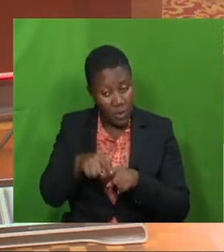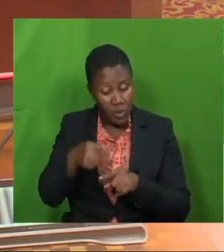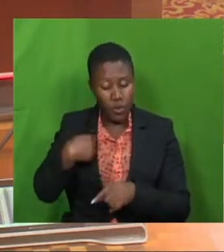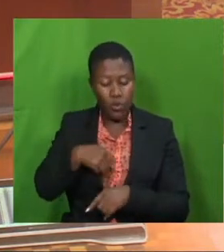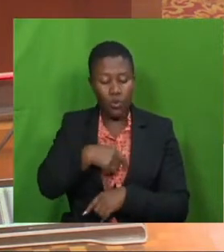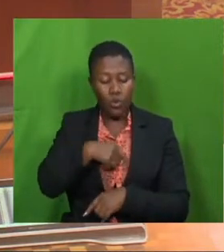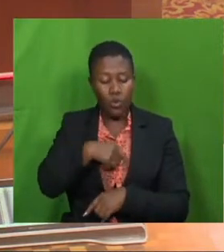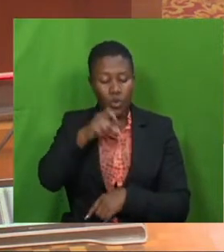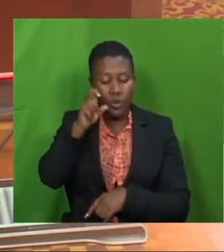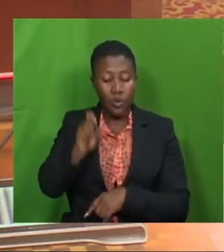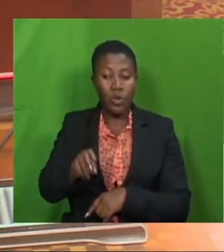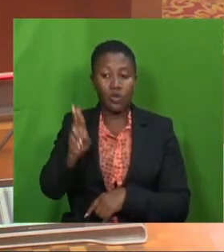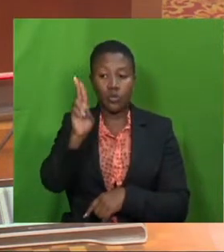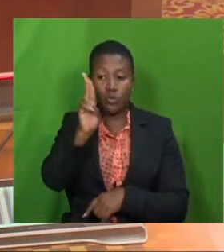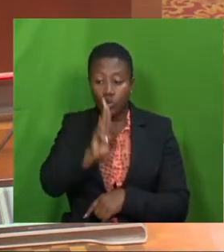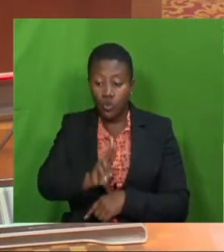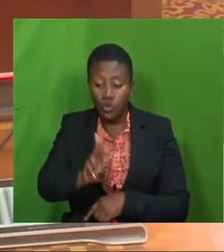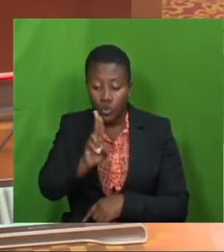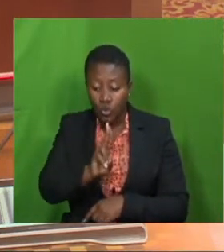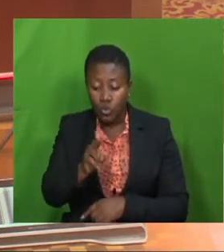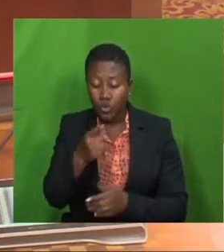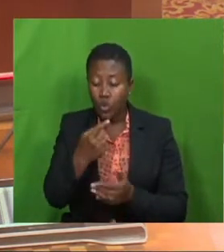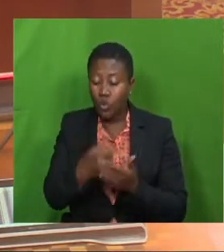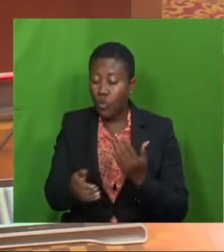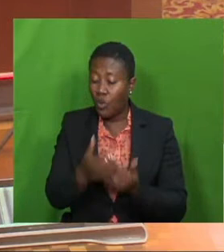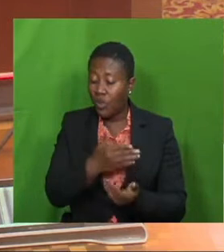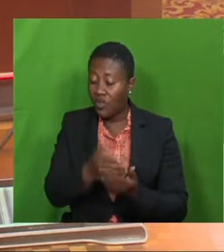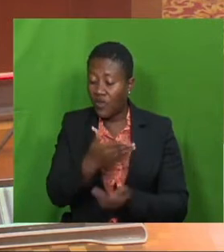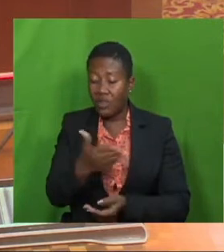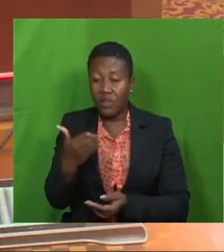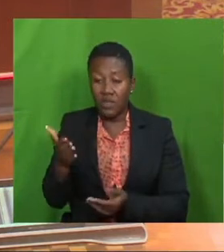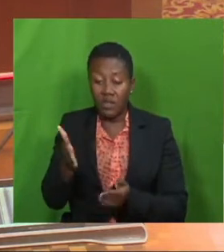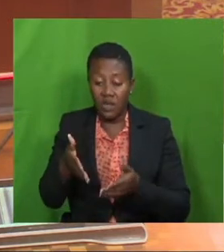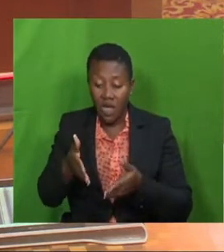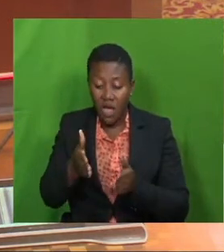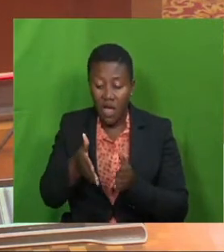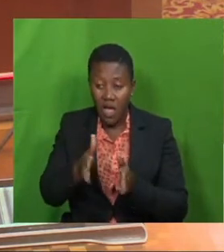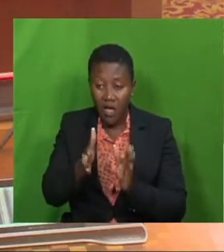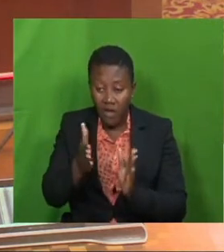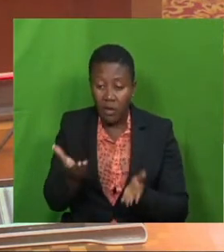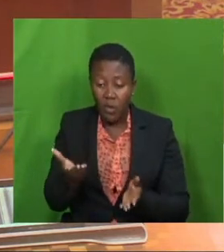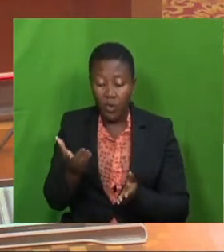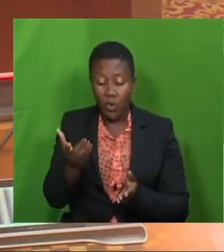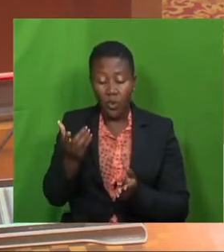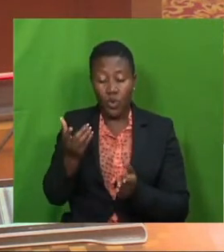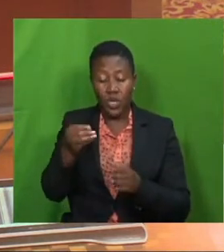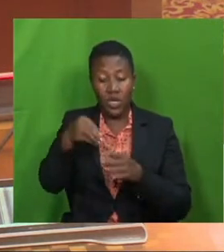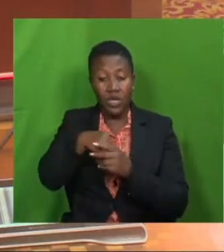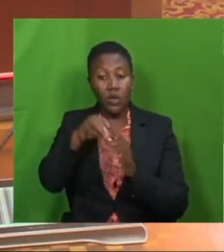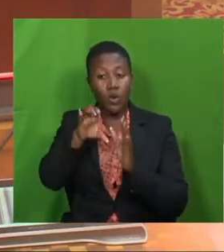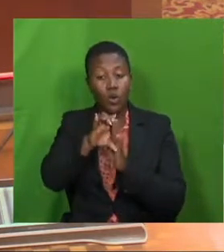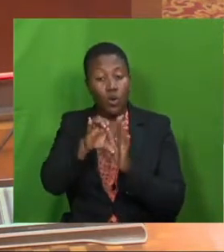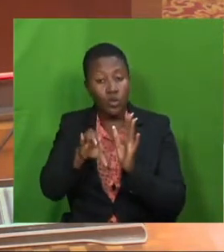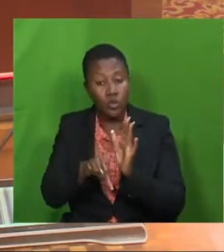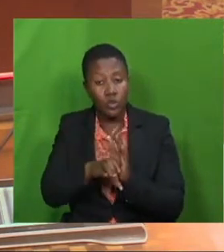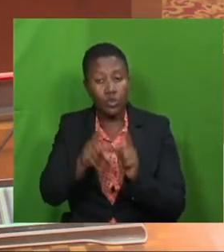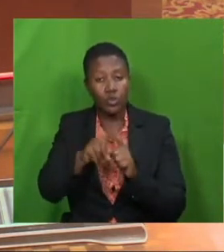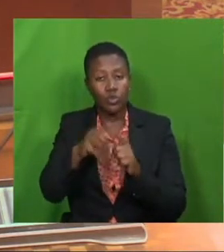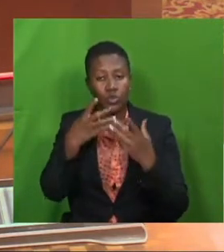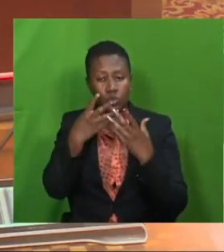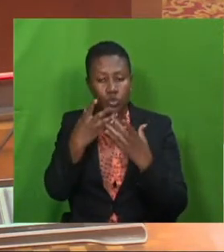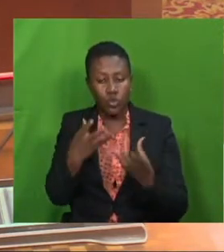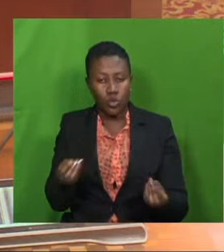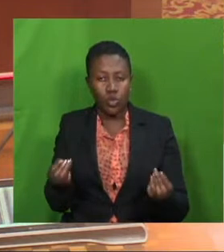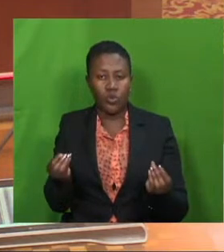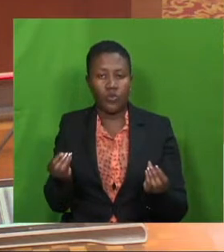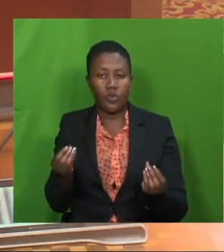use the tools available within the imperatives of the Constitution to resolve such